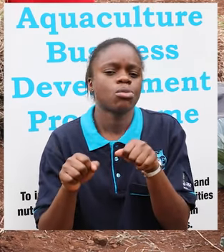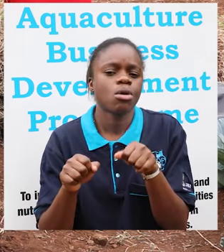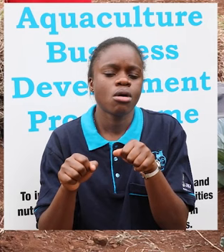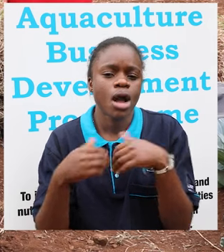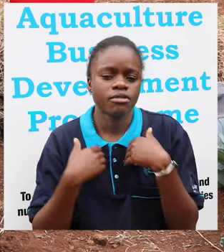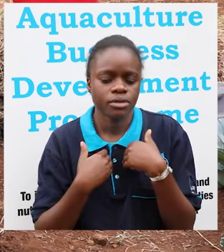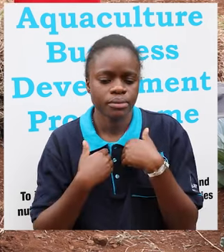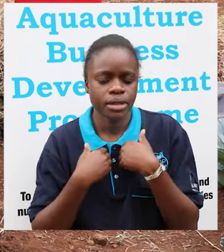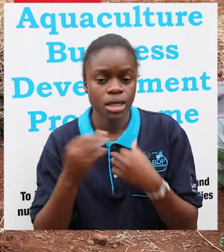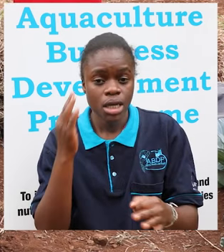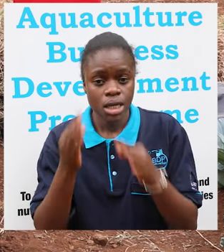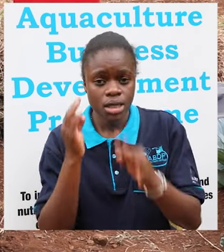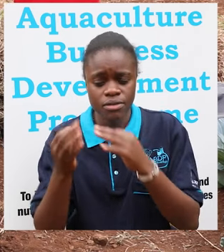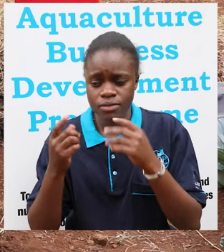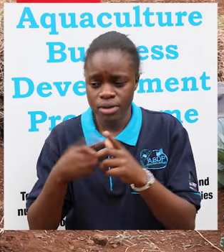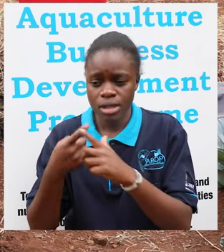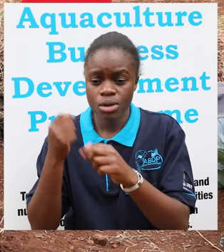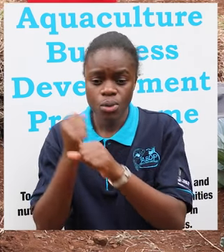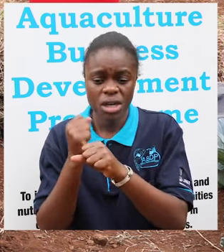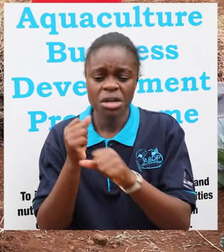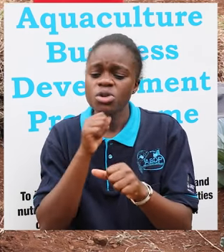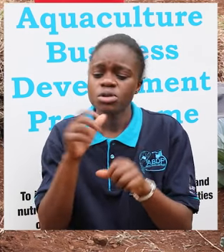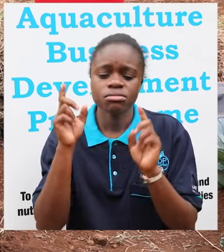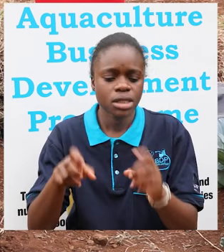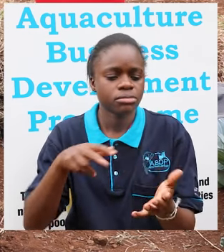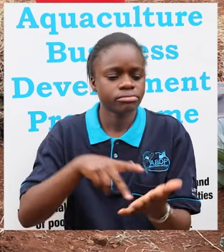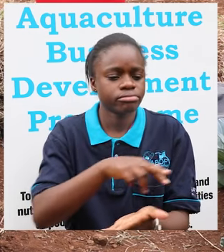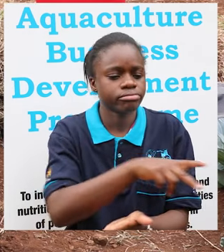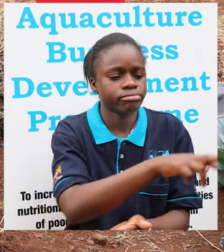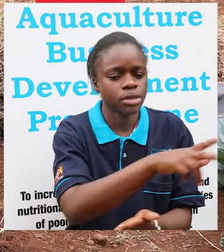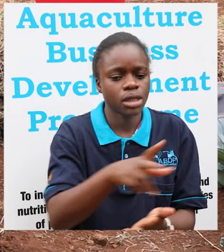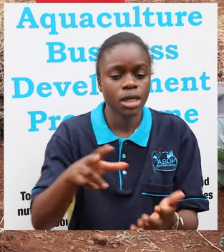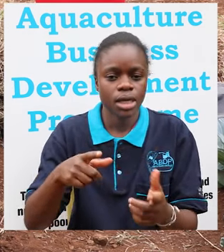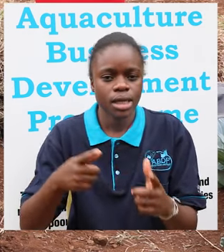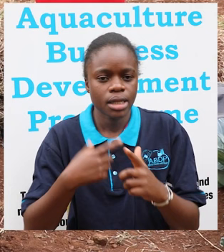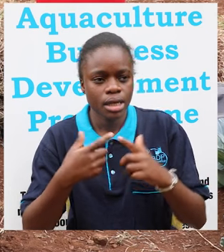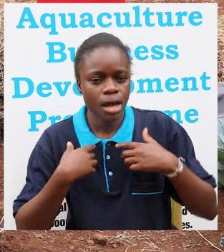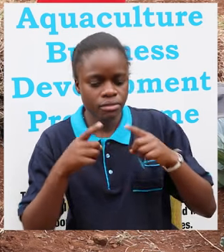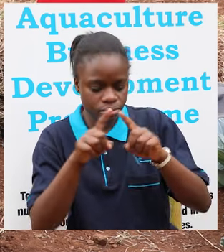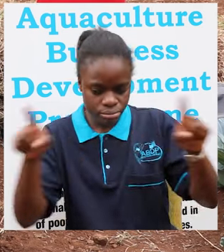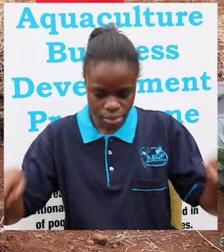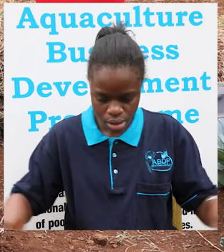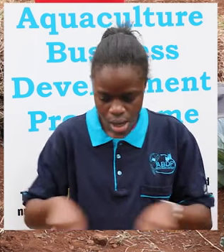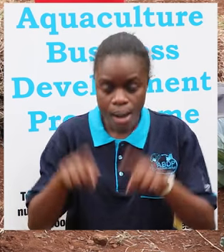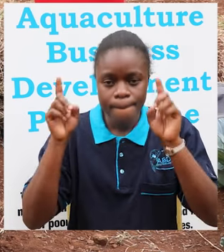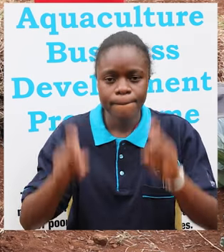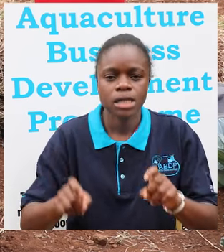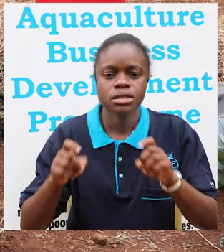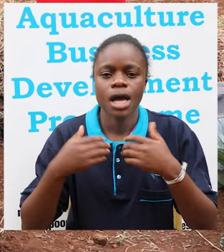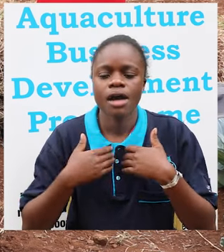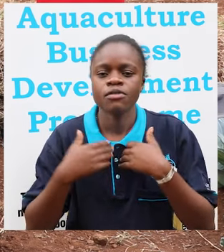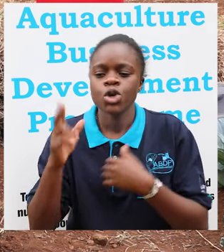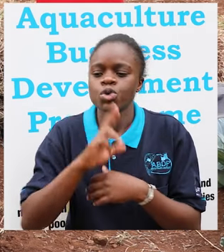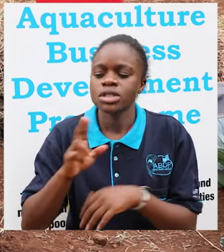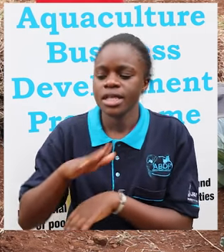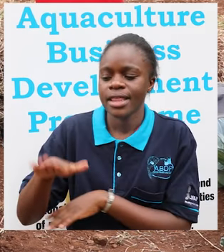sides of the garden without stepping in the garden. The length, you can put it according to the size of land that you have, so it can